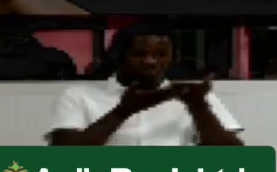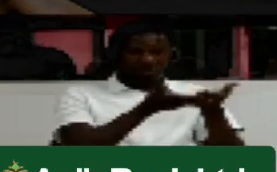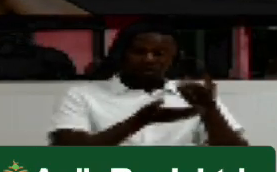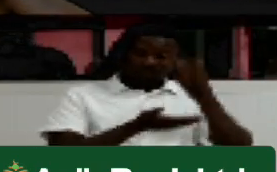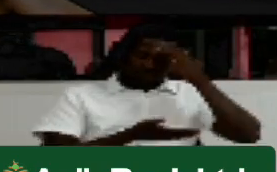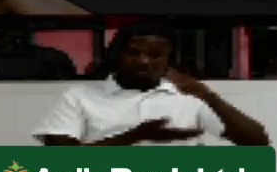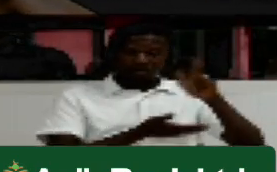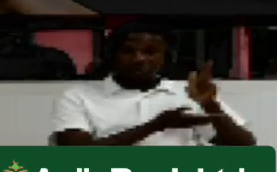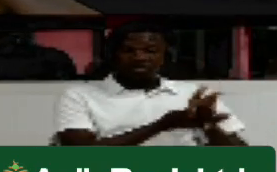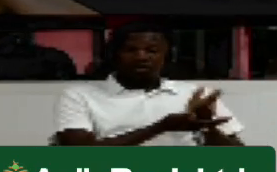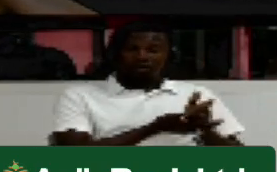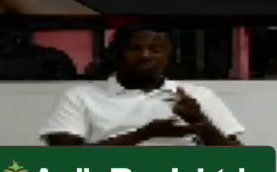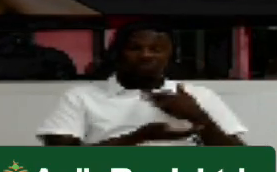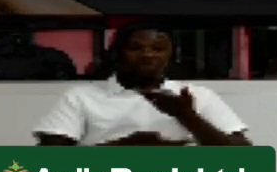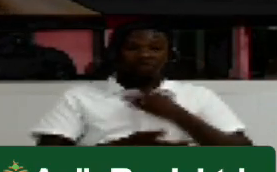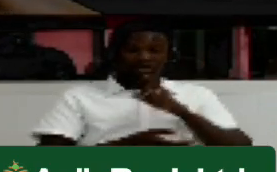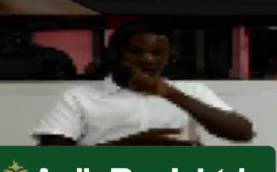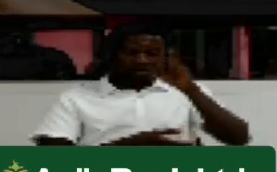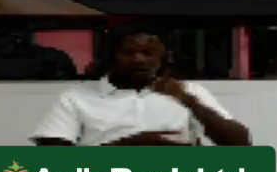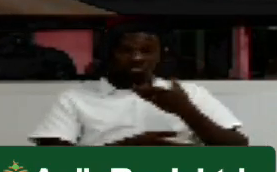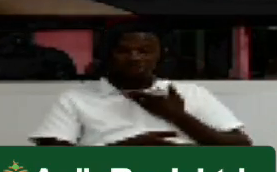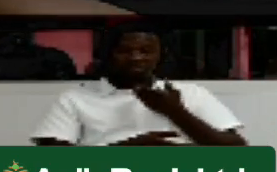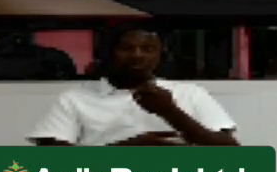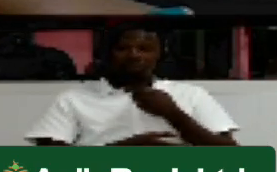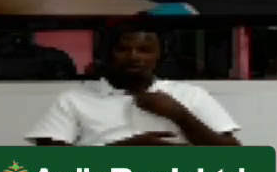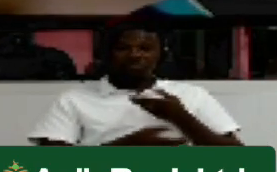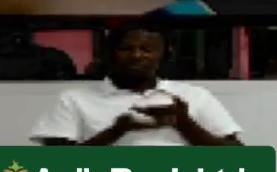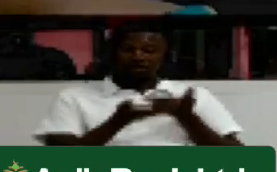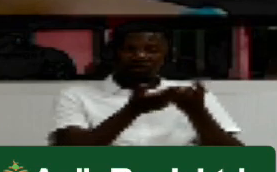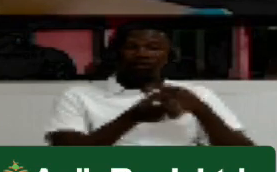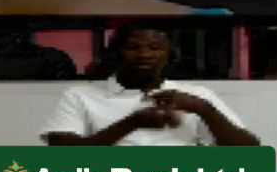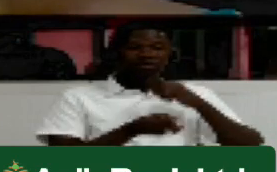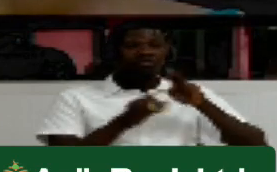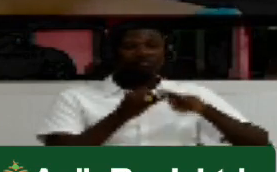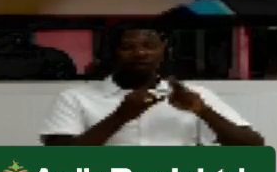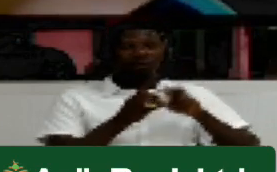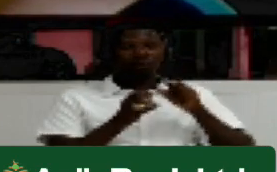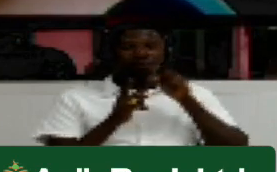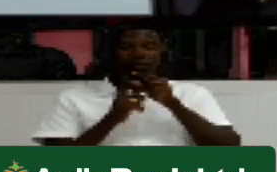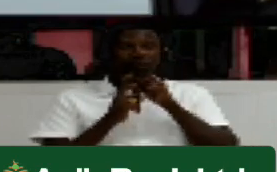you may have, and finally, back to him for any final words.